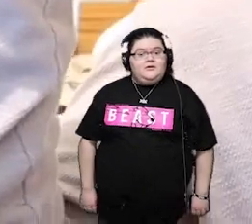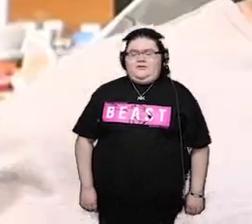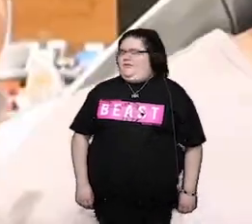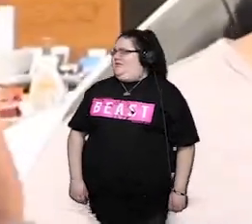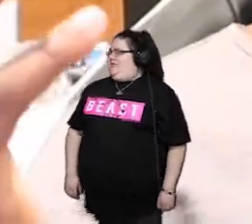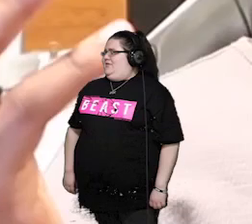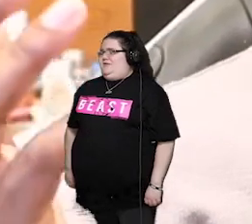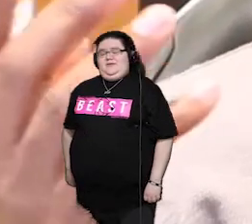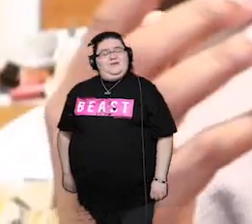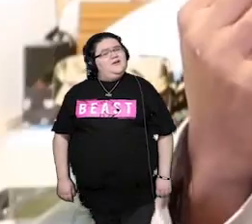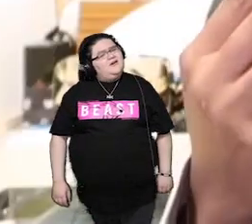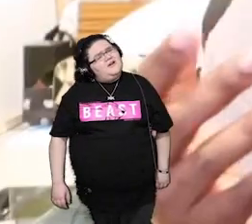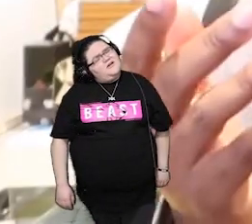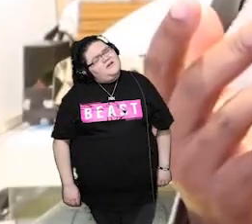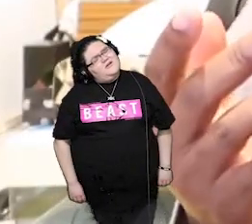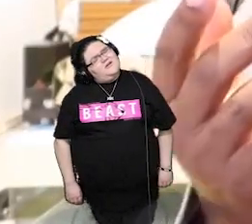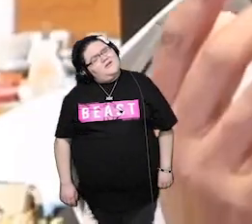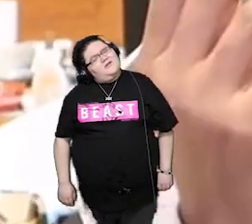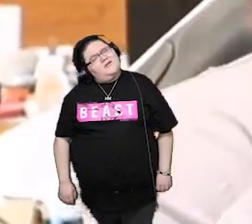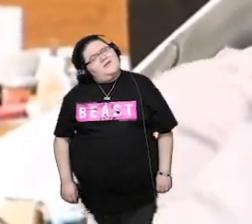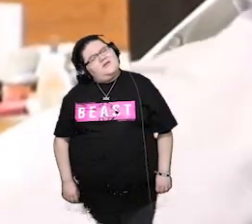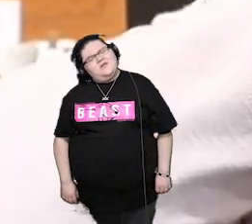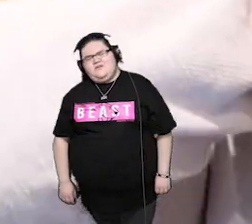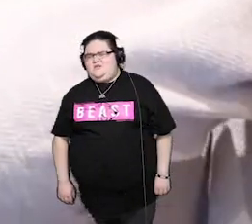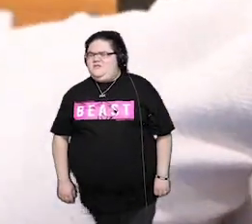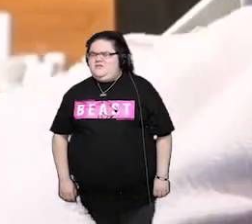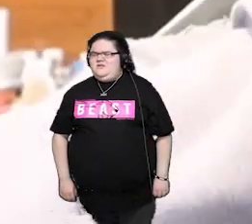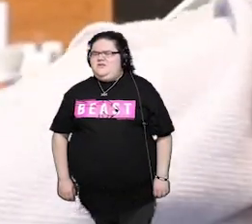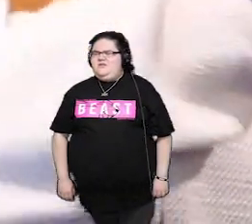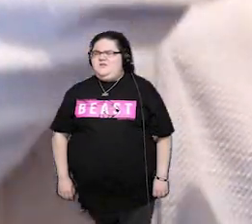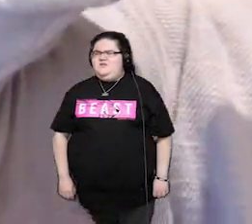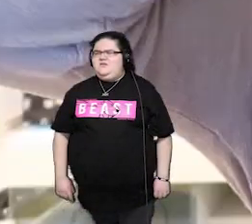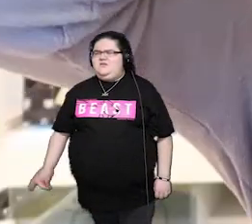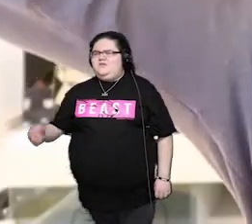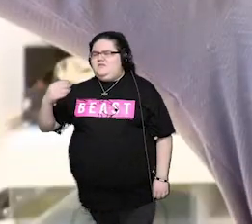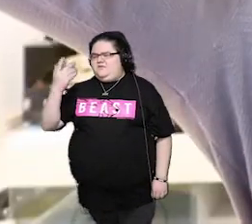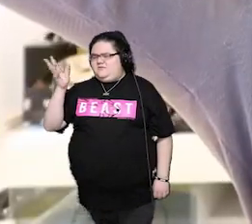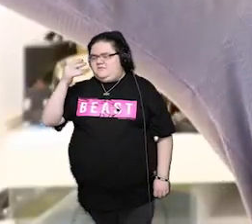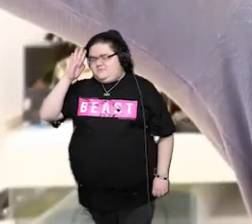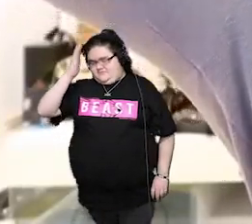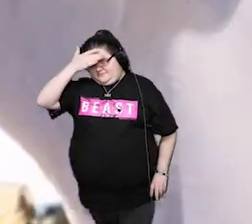What? What? What? How can you not tell he was but?